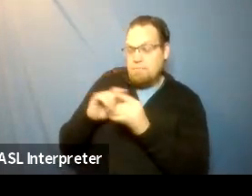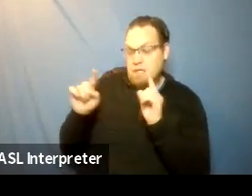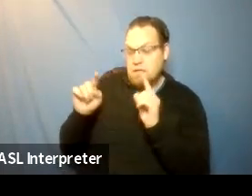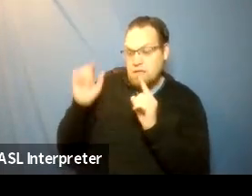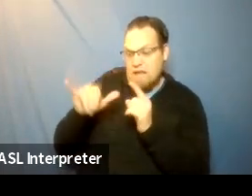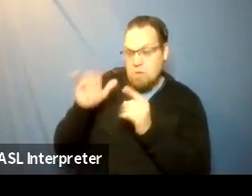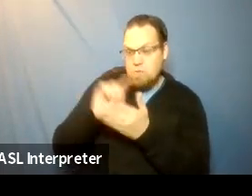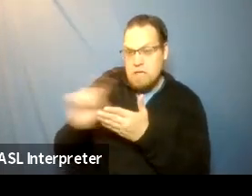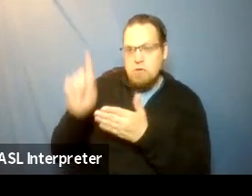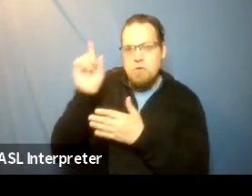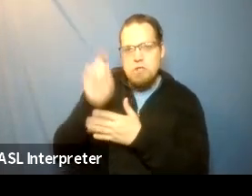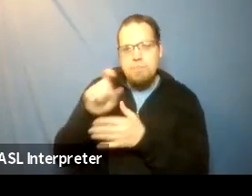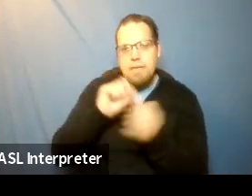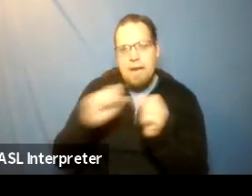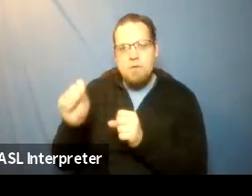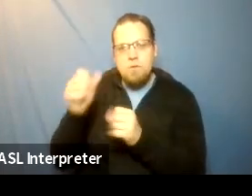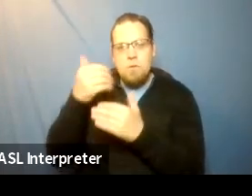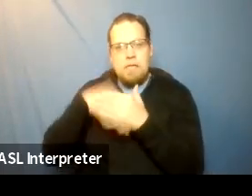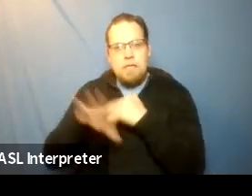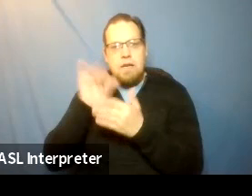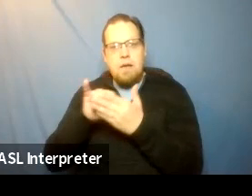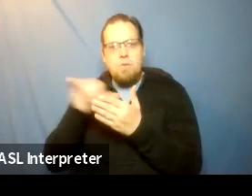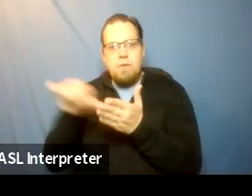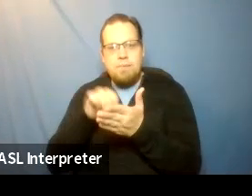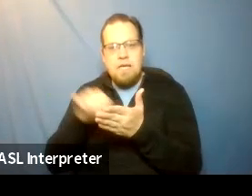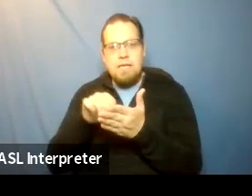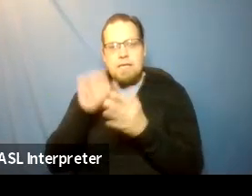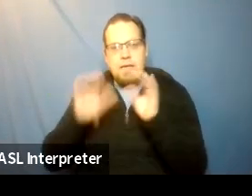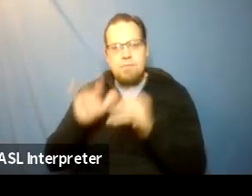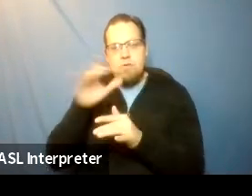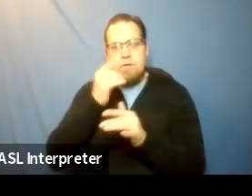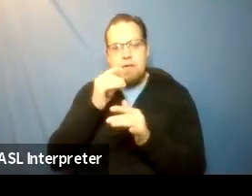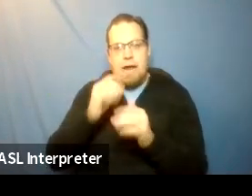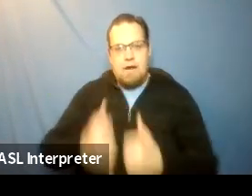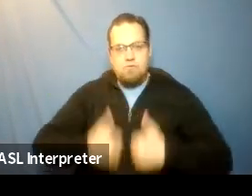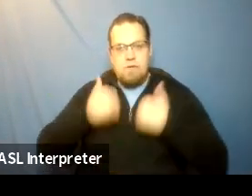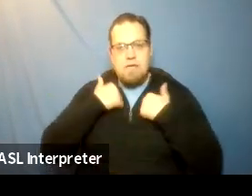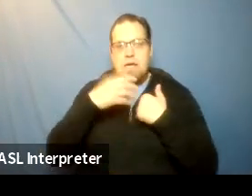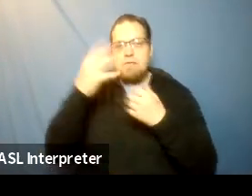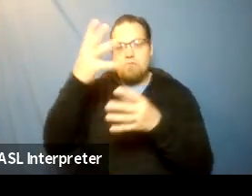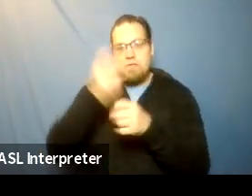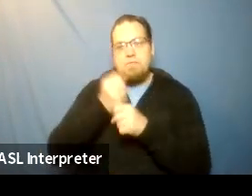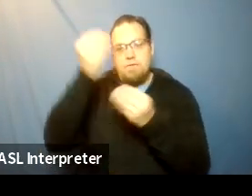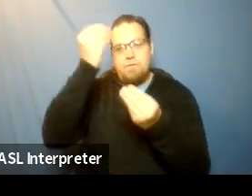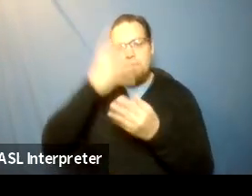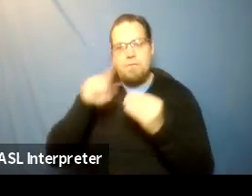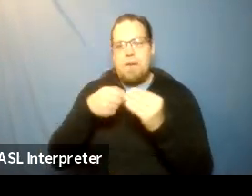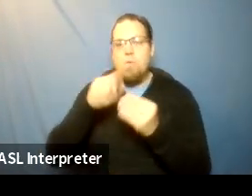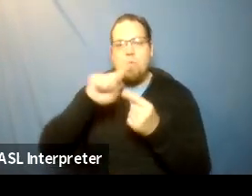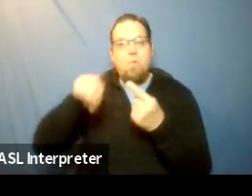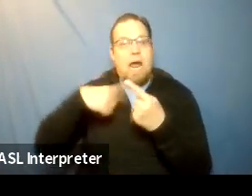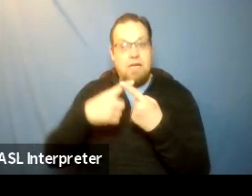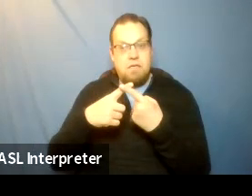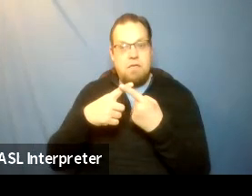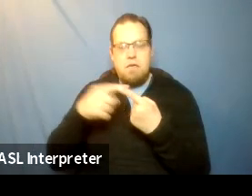able to get onto that website and type in your address and get information on when, where your